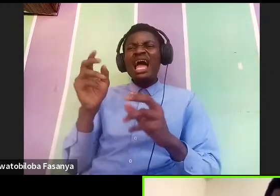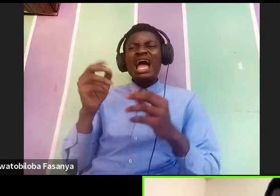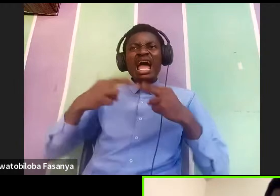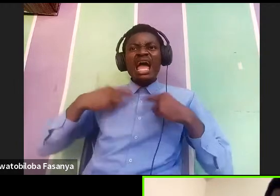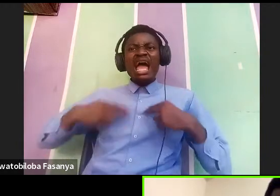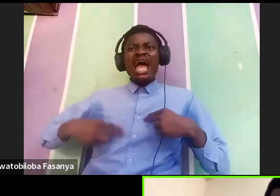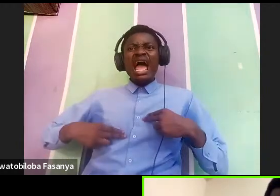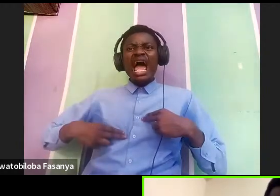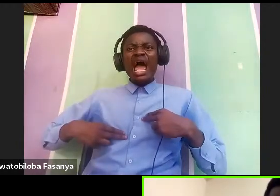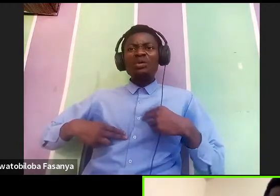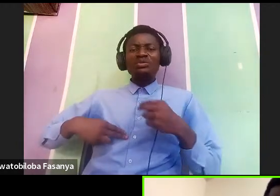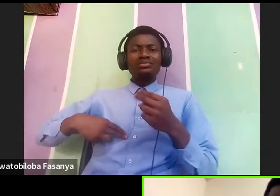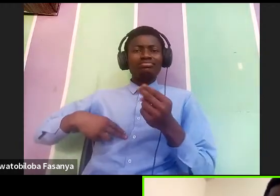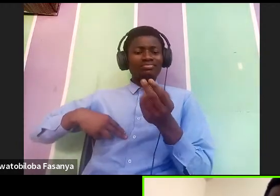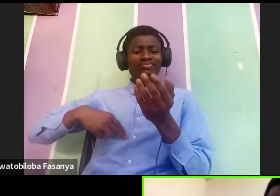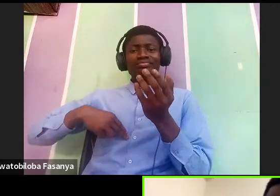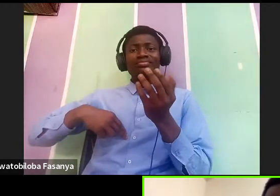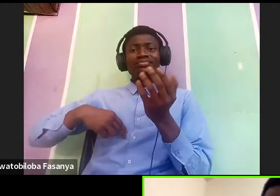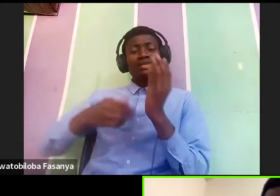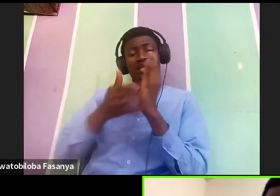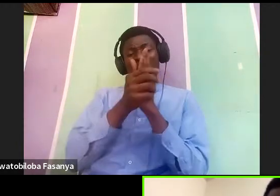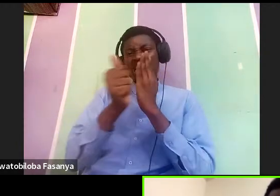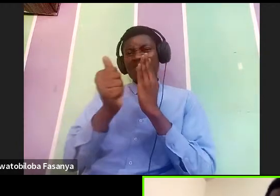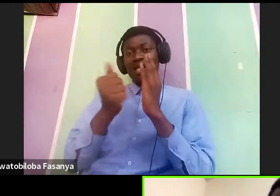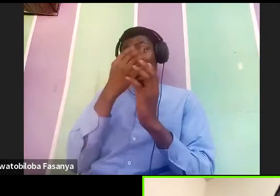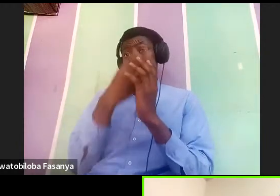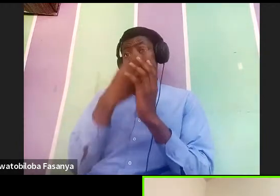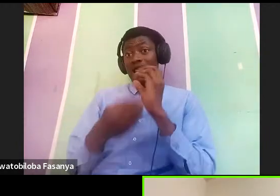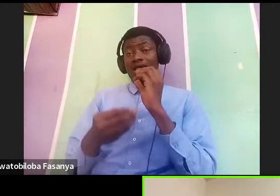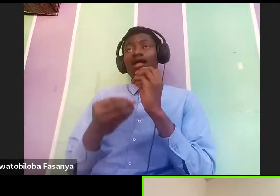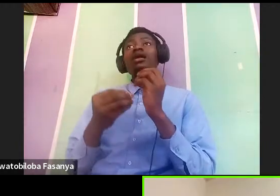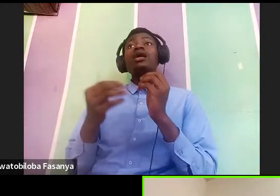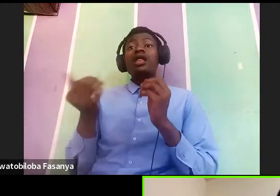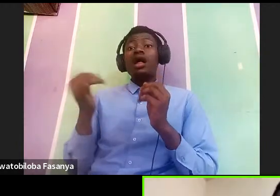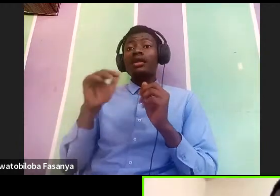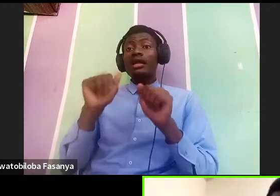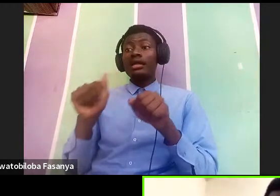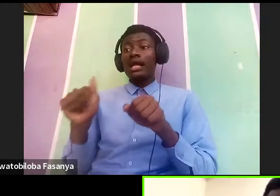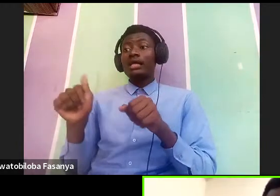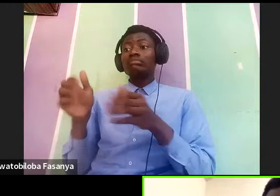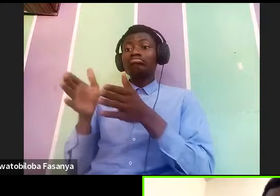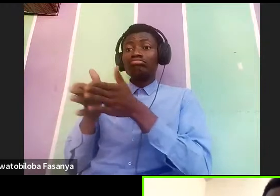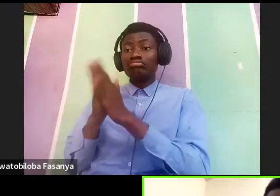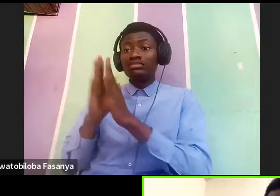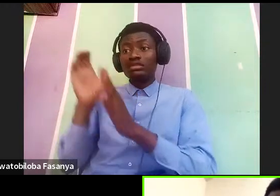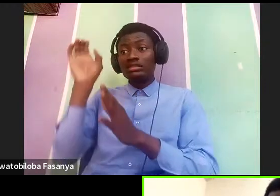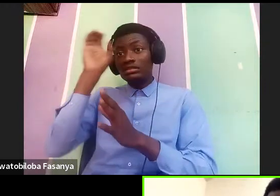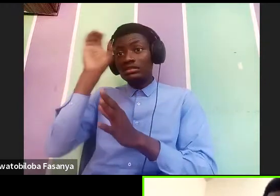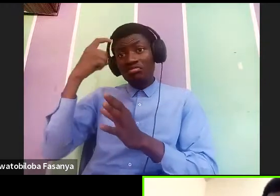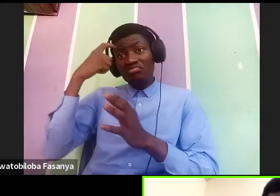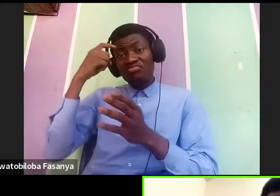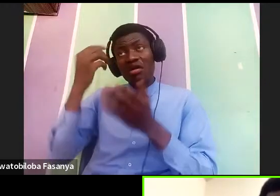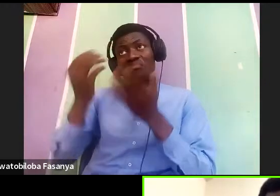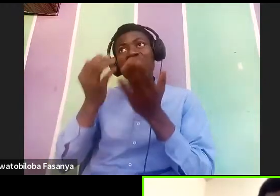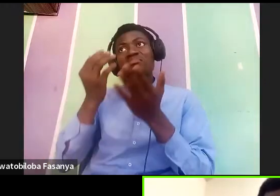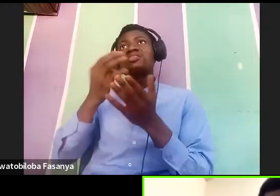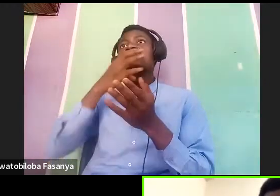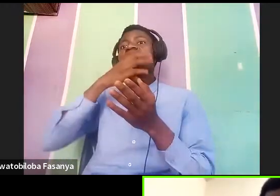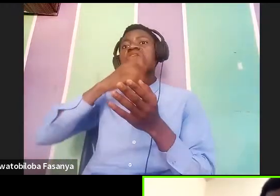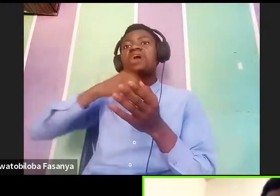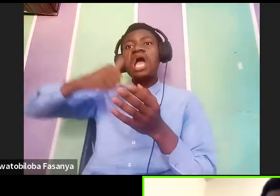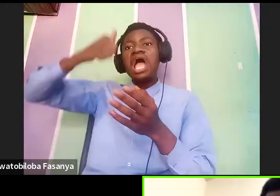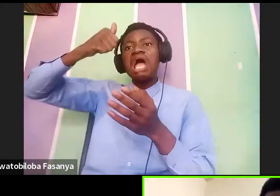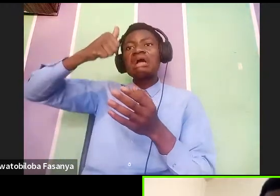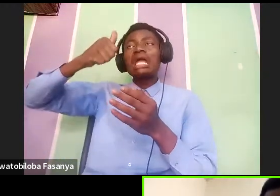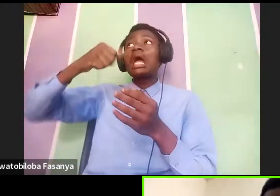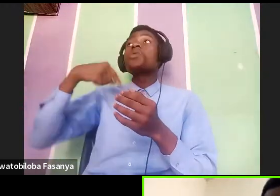easily assessed. They can always seek for someone, maybe an elder, someone who they feel knows better, to give them